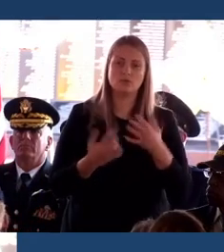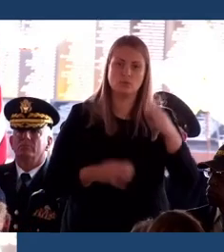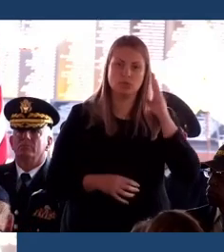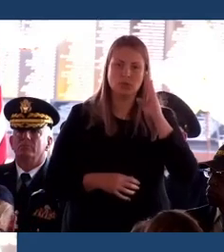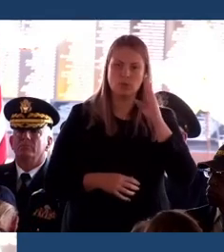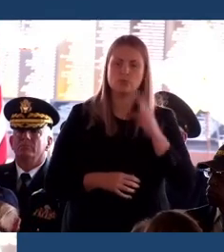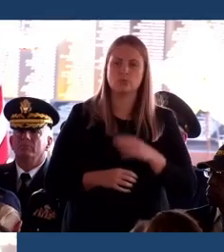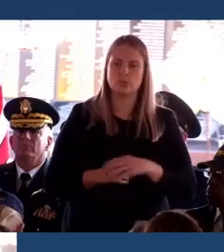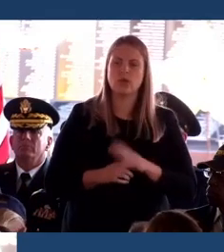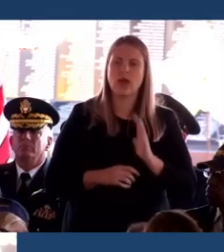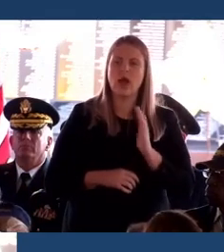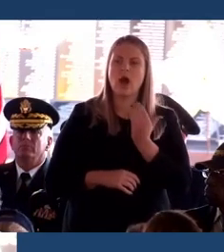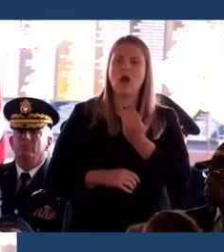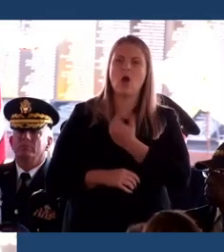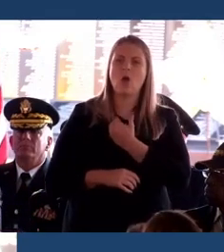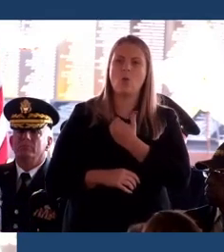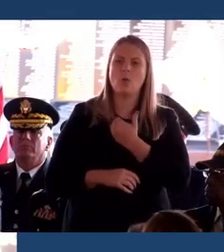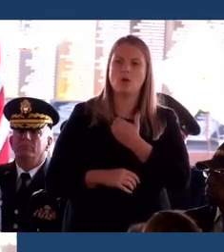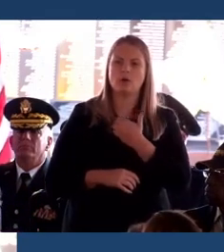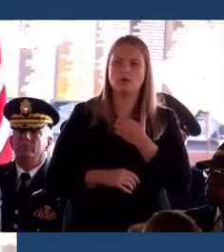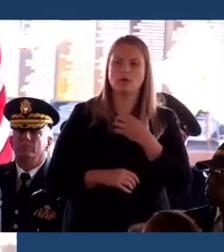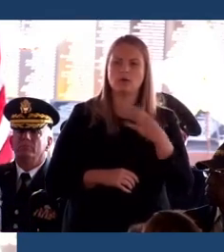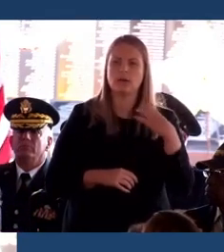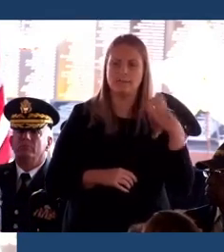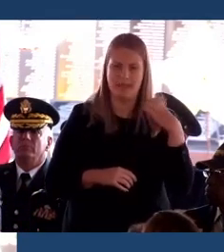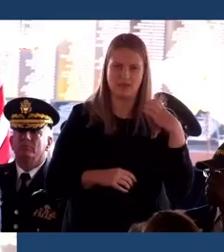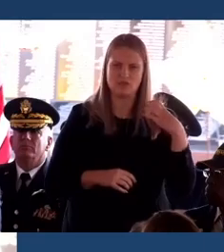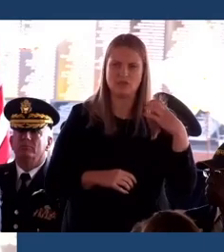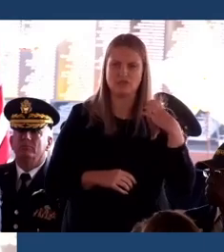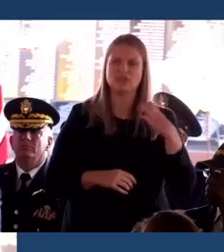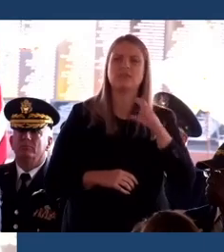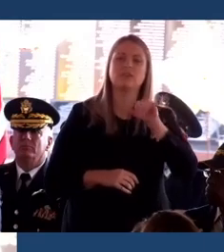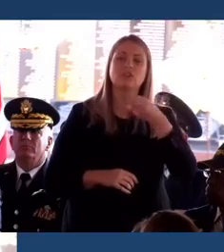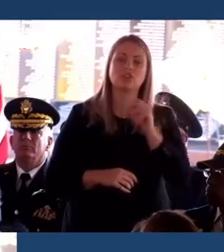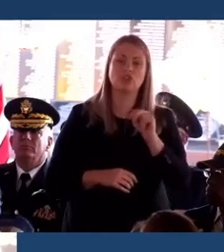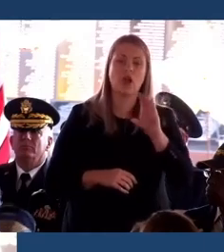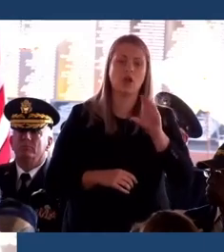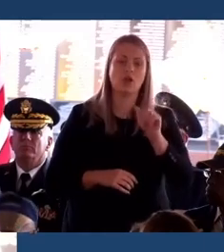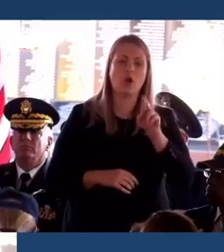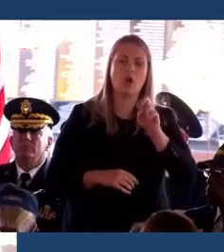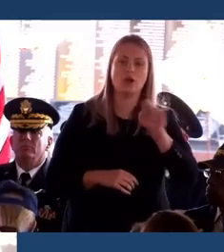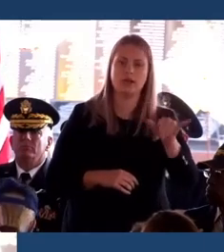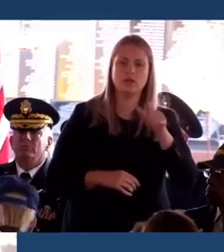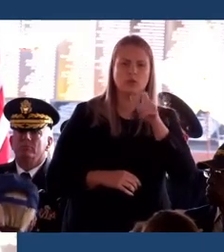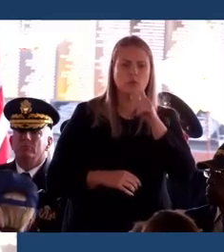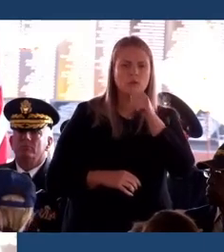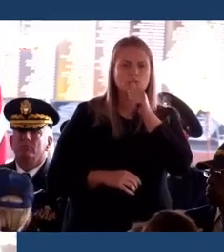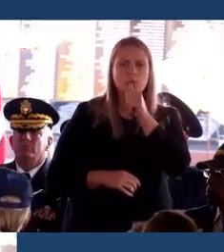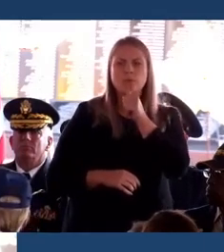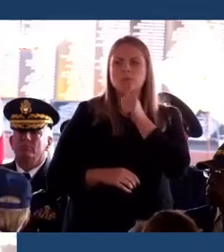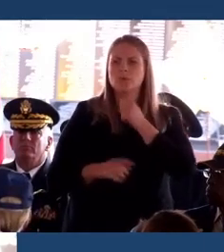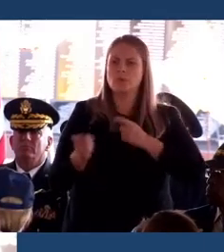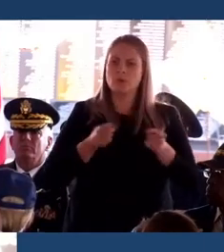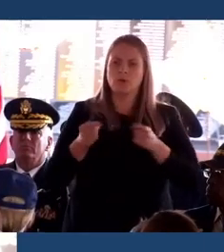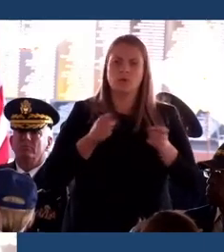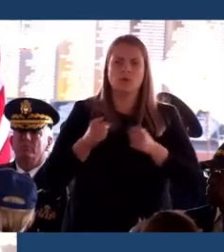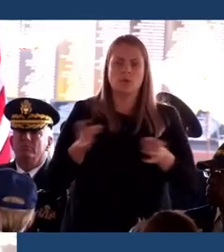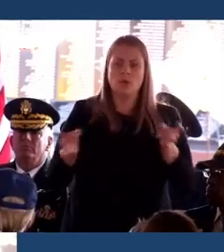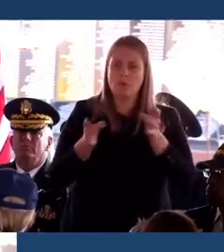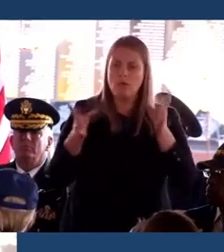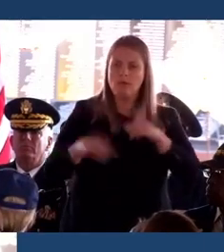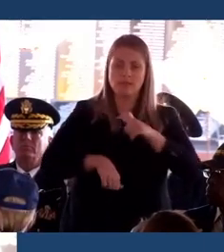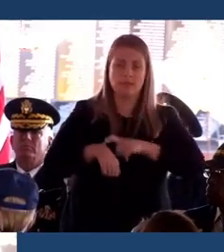salute our Commander-in-Chief, John Carney, who has dealt with some of the most turbulent times in